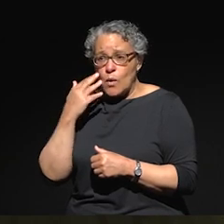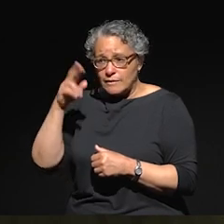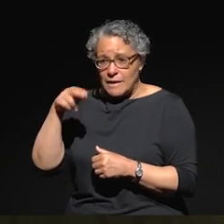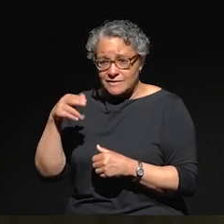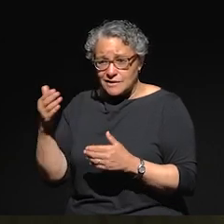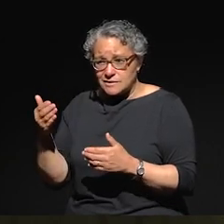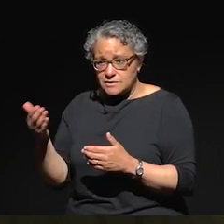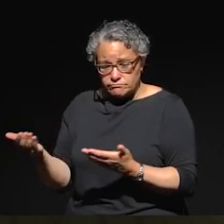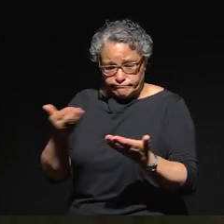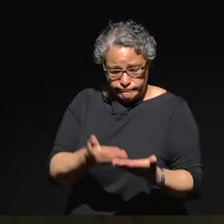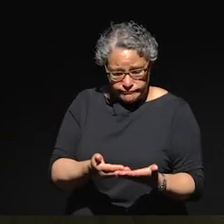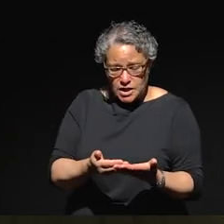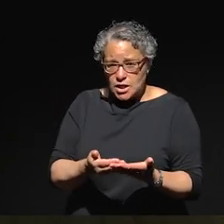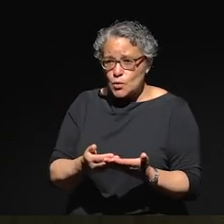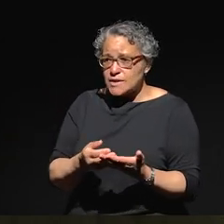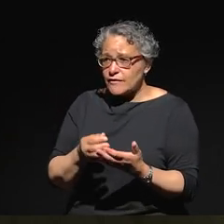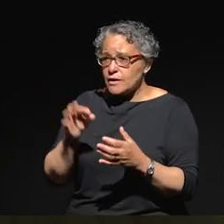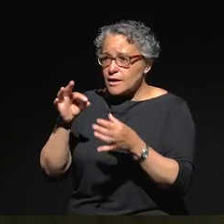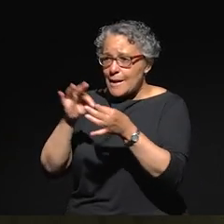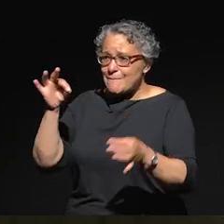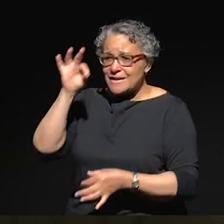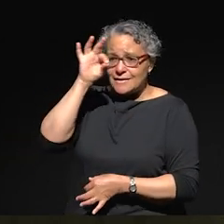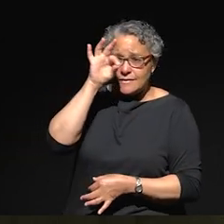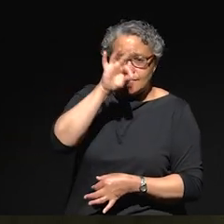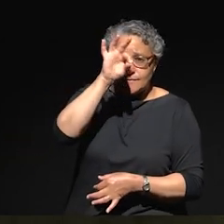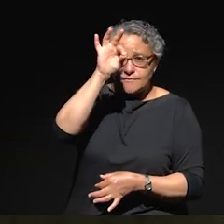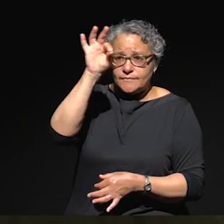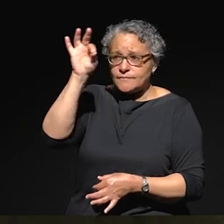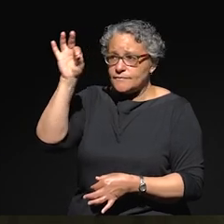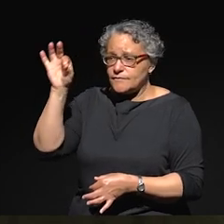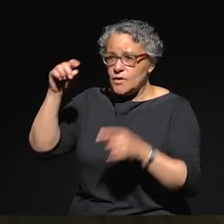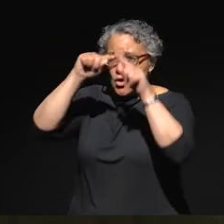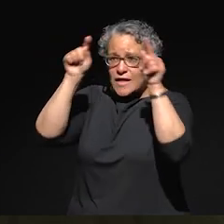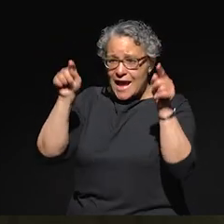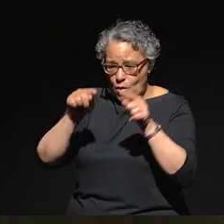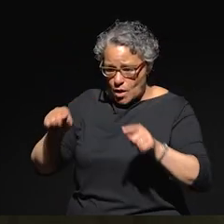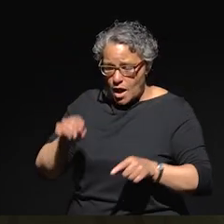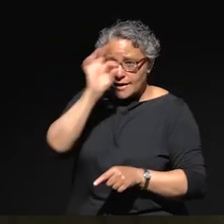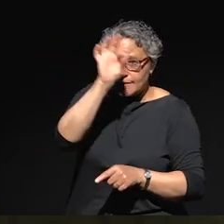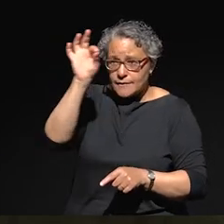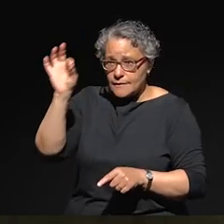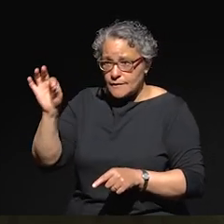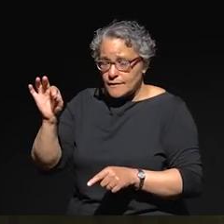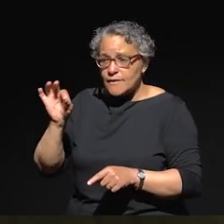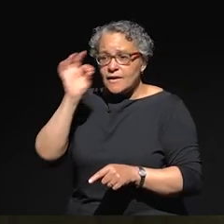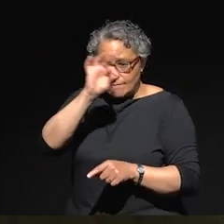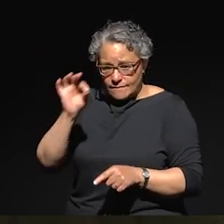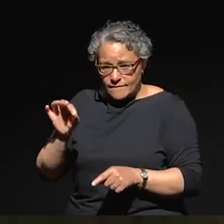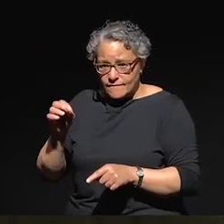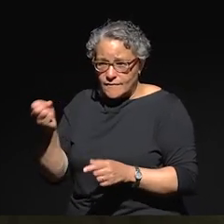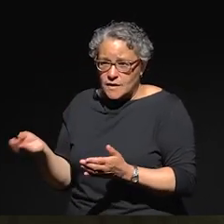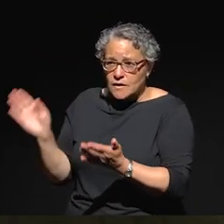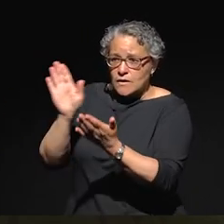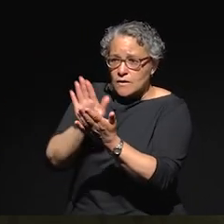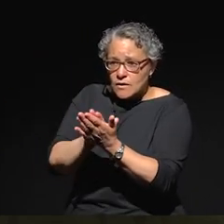put little pinholes throughout around the contours of all the figures, all the forms, and then transfer that design onto a new set